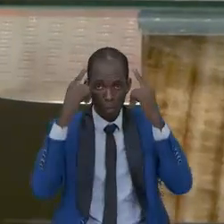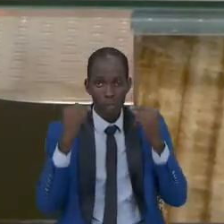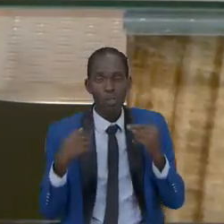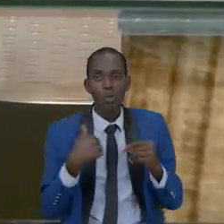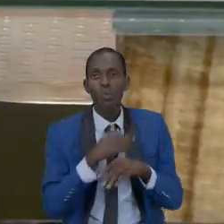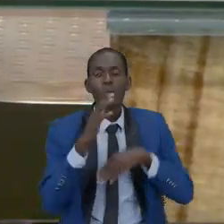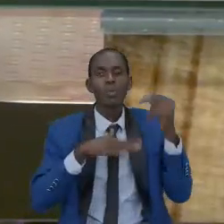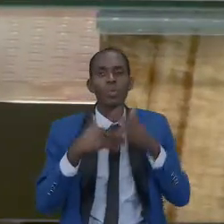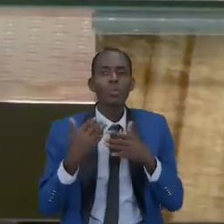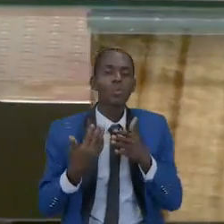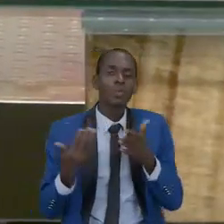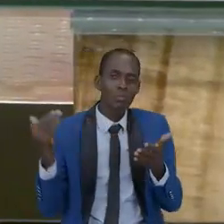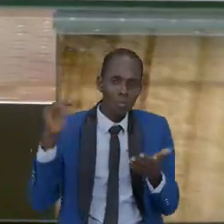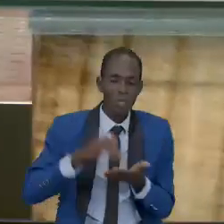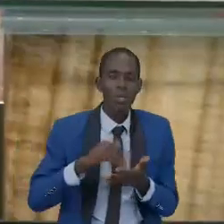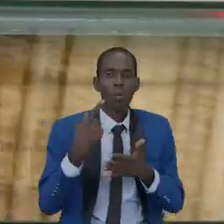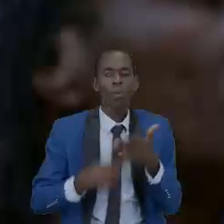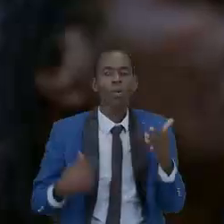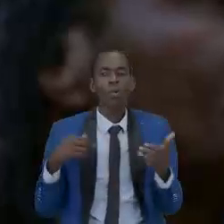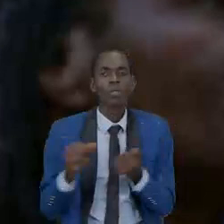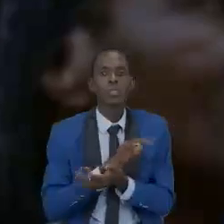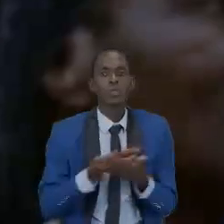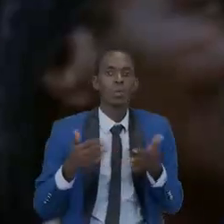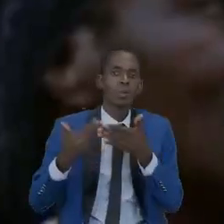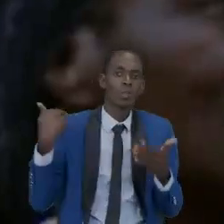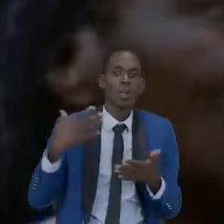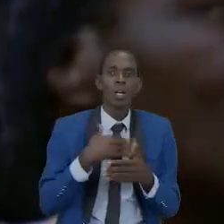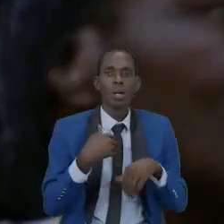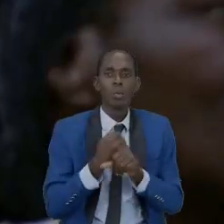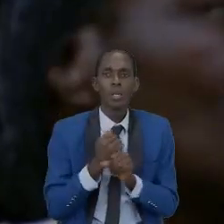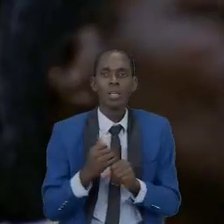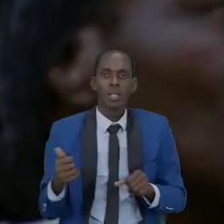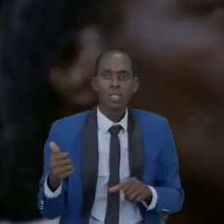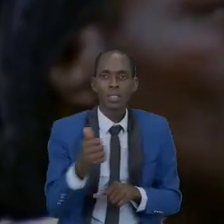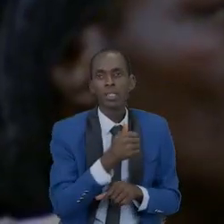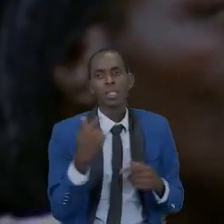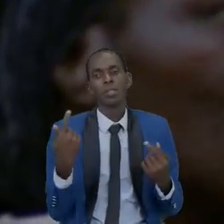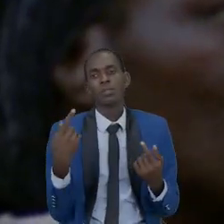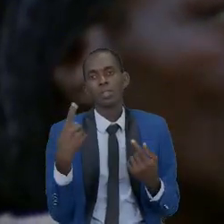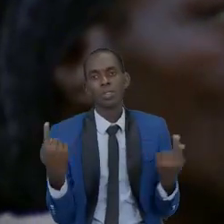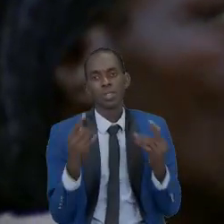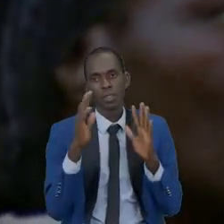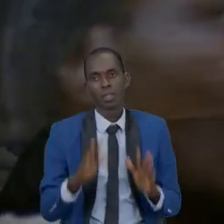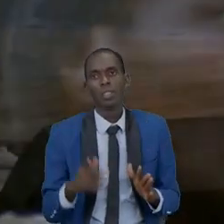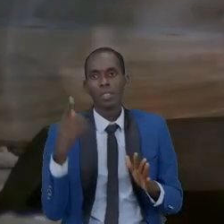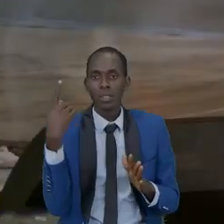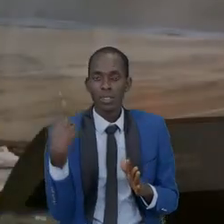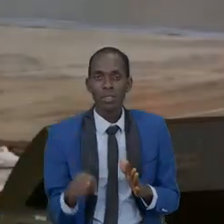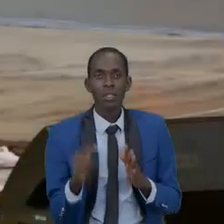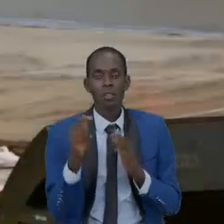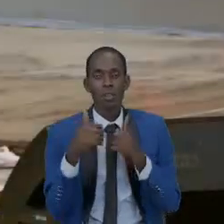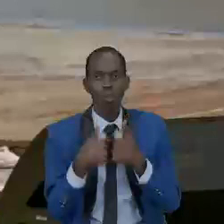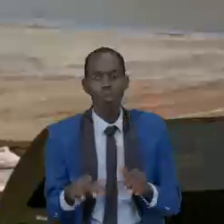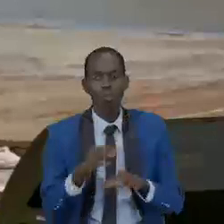we destroyed before, then we make ourselves transgressors. The lostness of